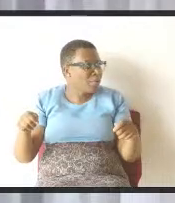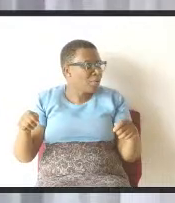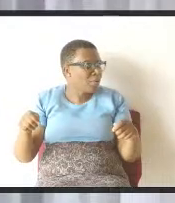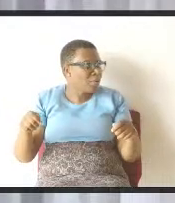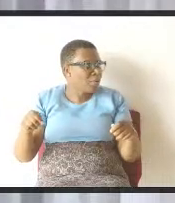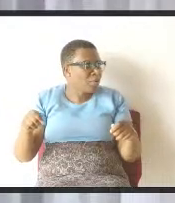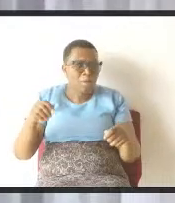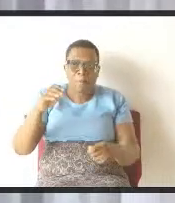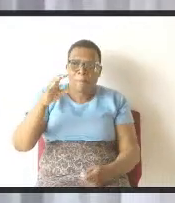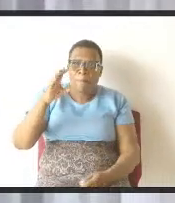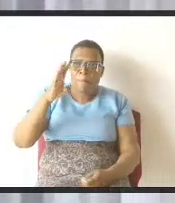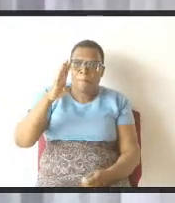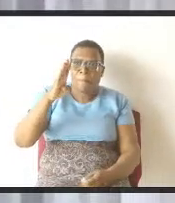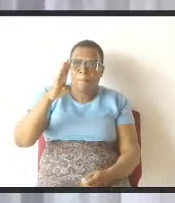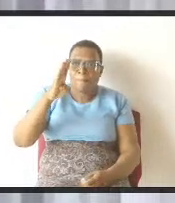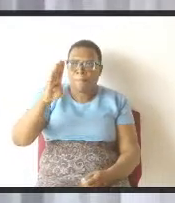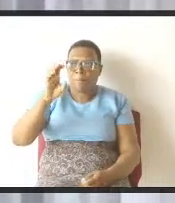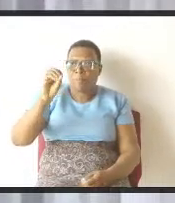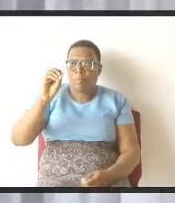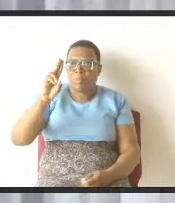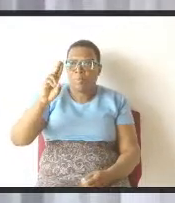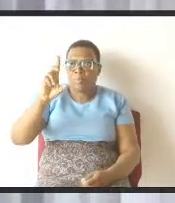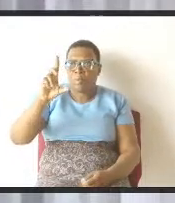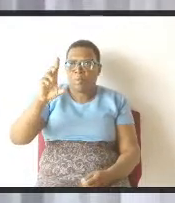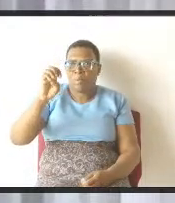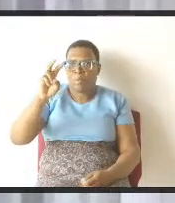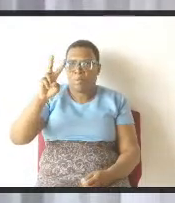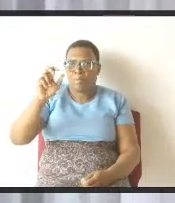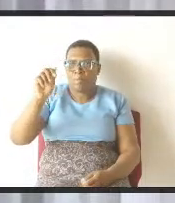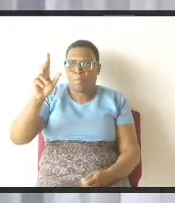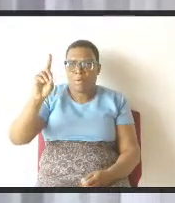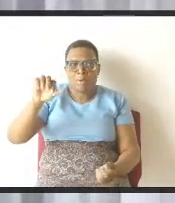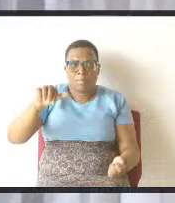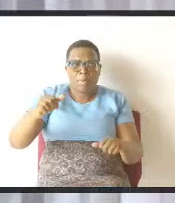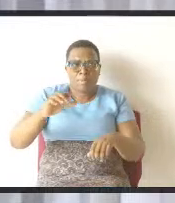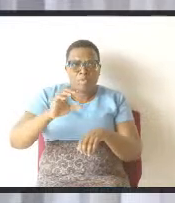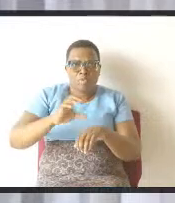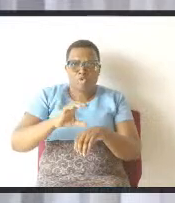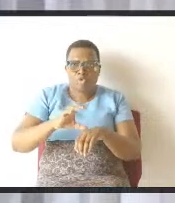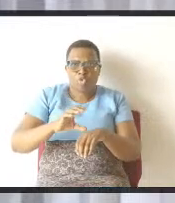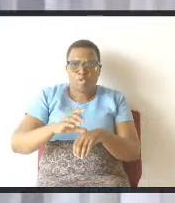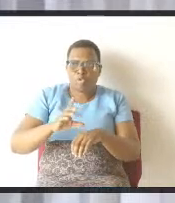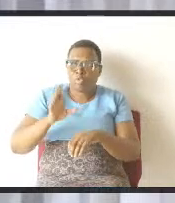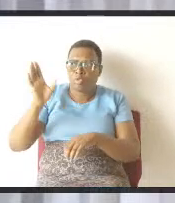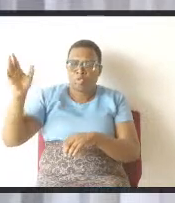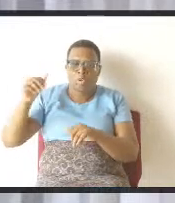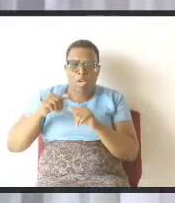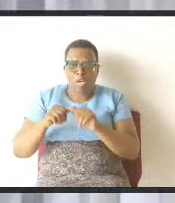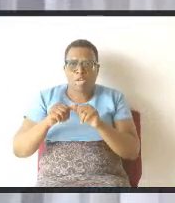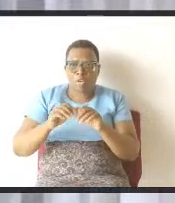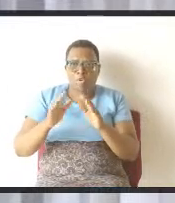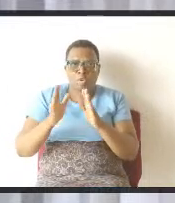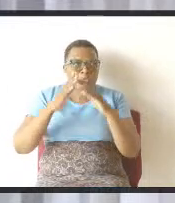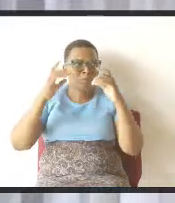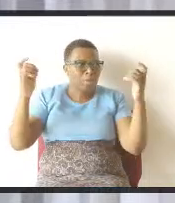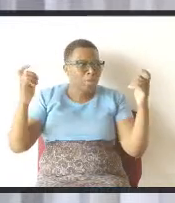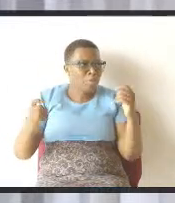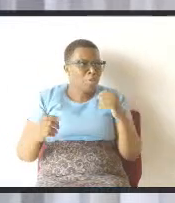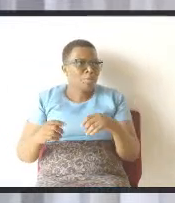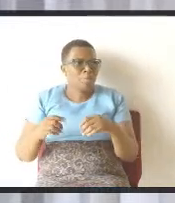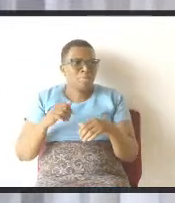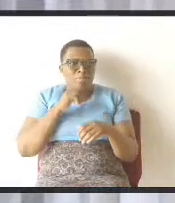Boulevard Baptist Church. At what time? At 5. Boulevard Baptist at 5. And if any of you can